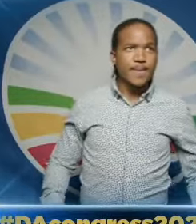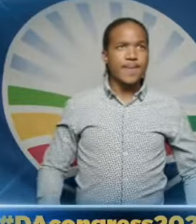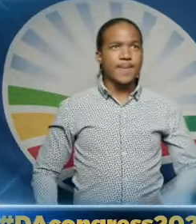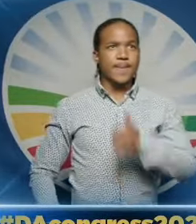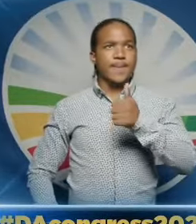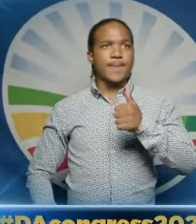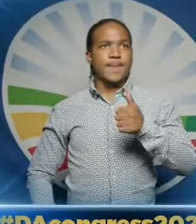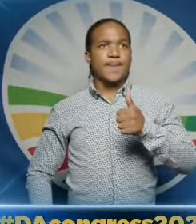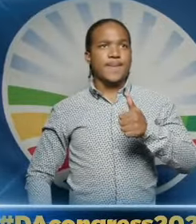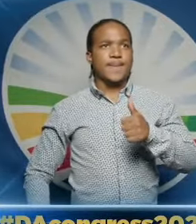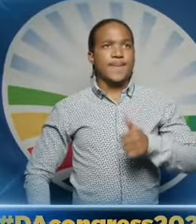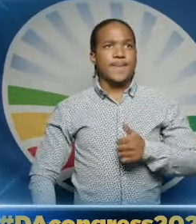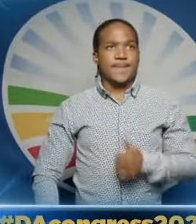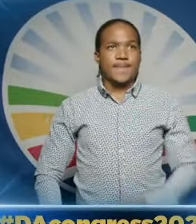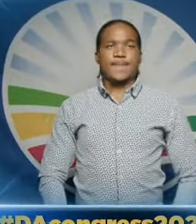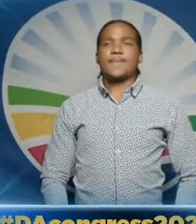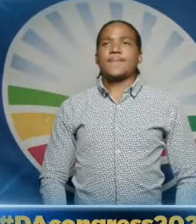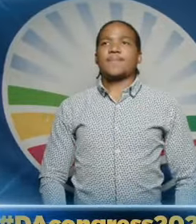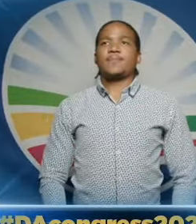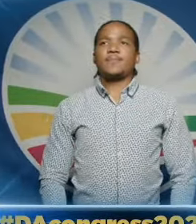officers.